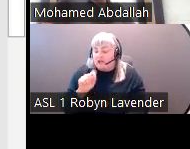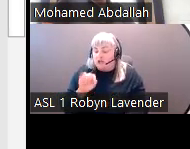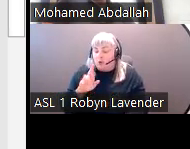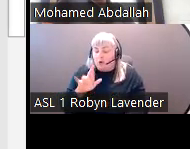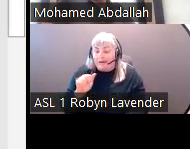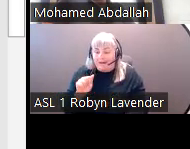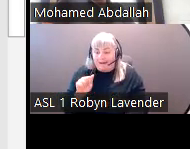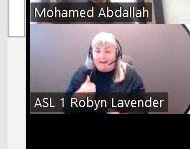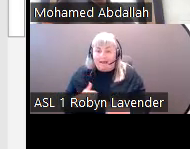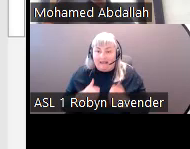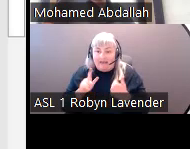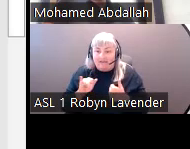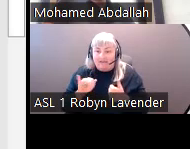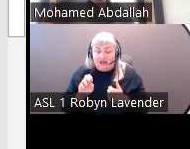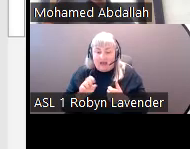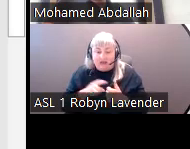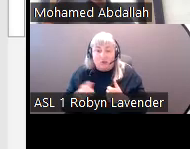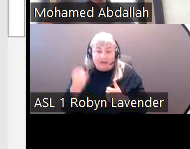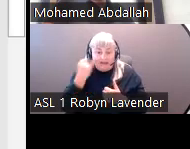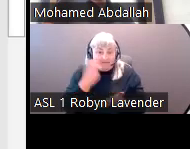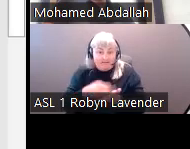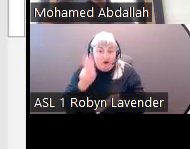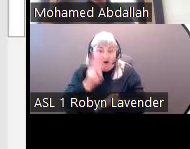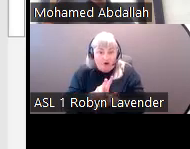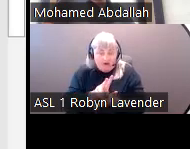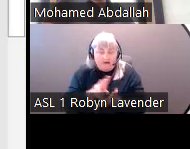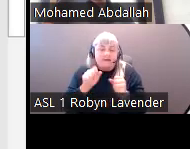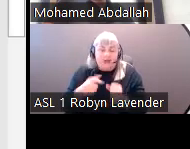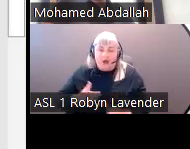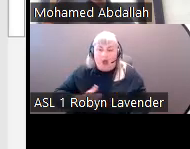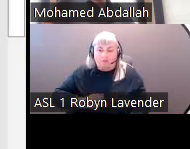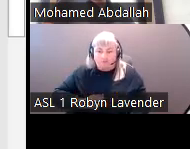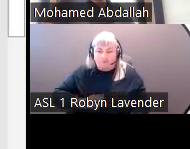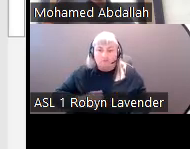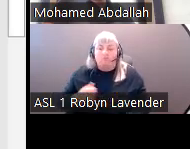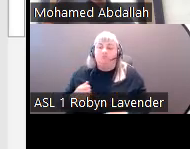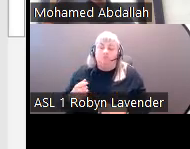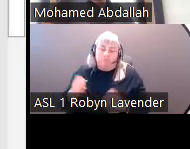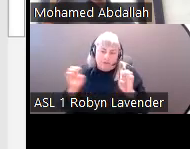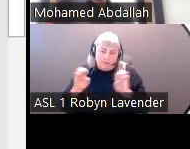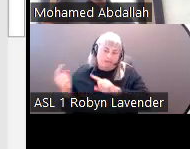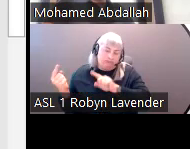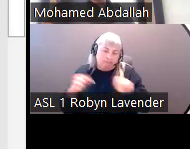wear a lifeline, and if they do have a fall, they're able to press that to receive immediate help as well.